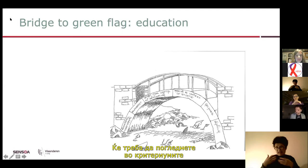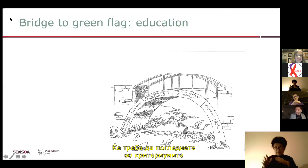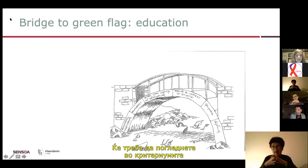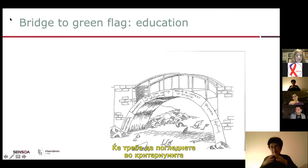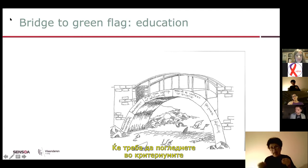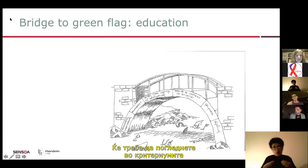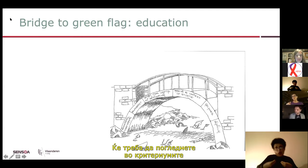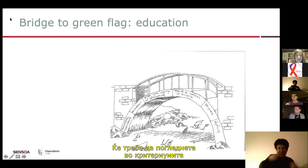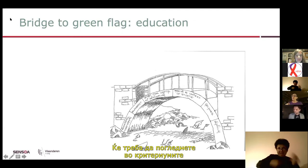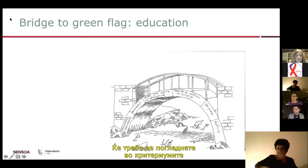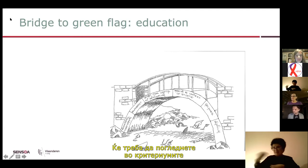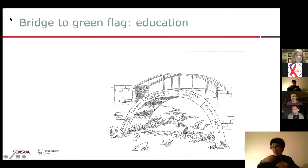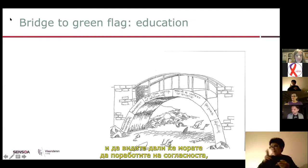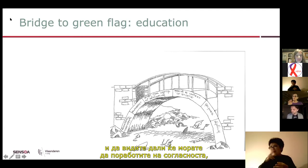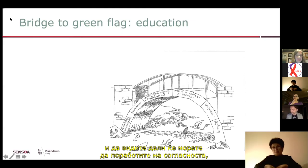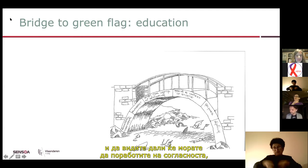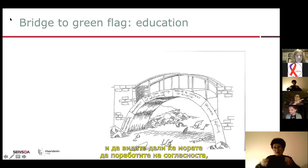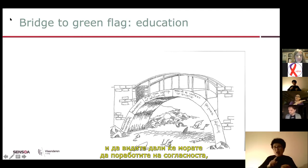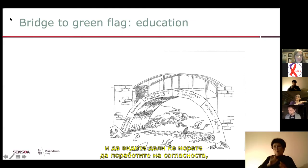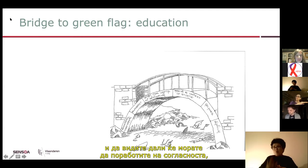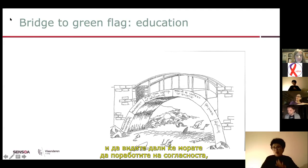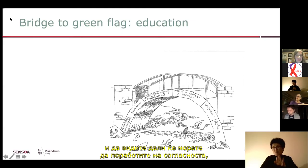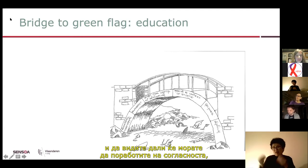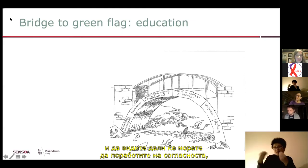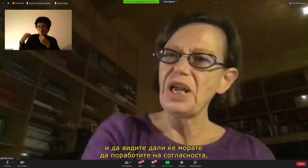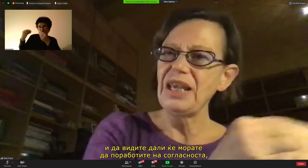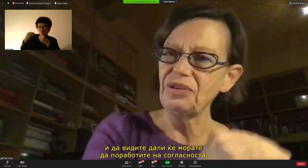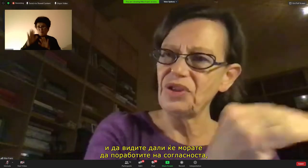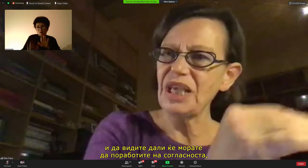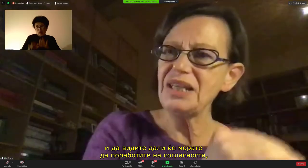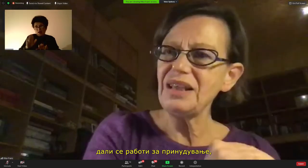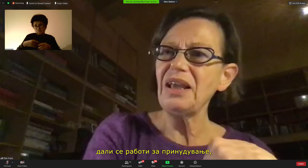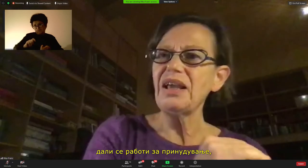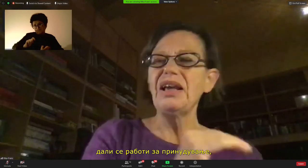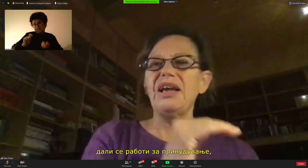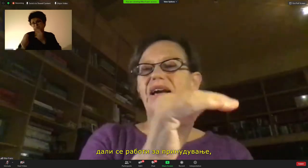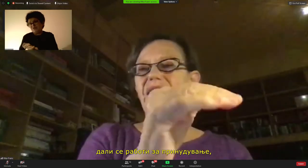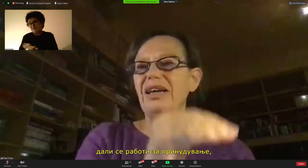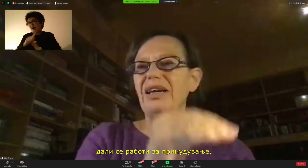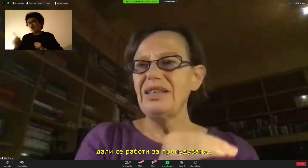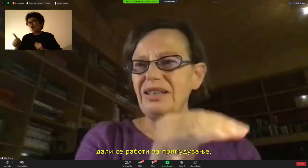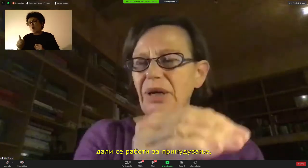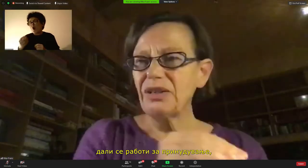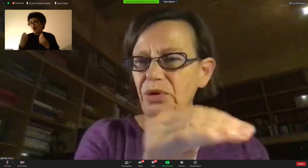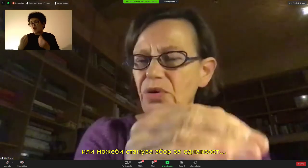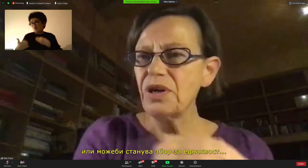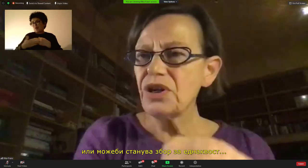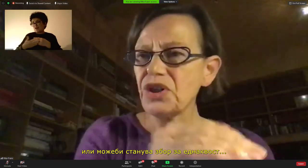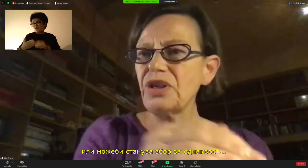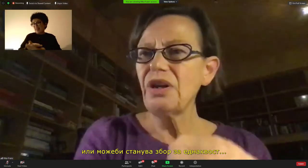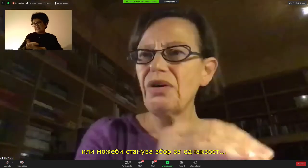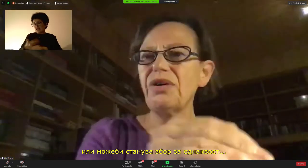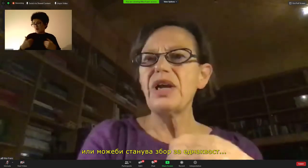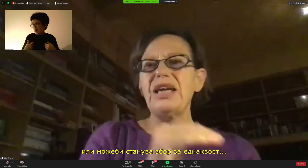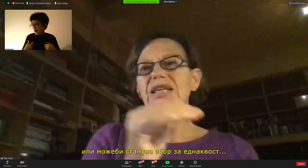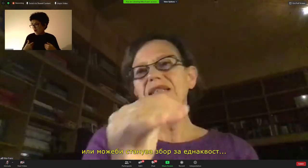have to look to the criteria. Do we have to learn to make it more in consenting? Is it about